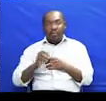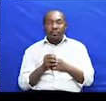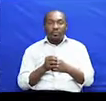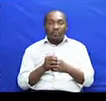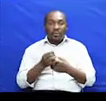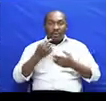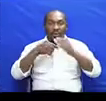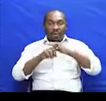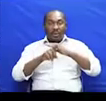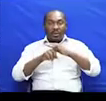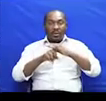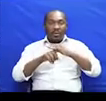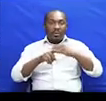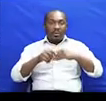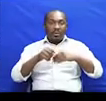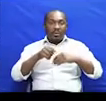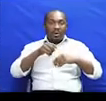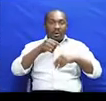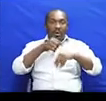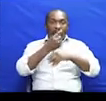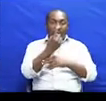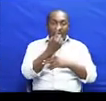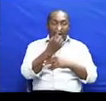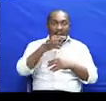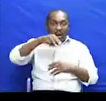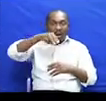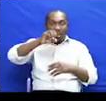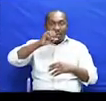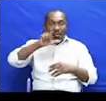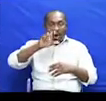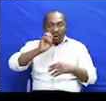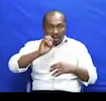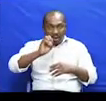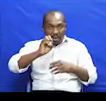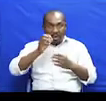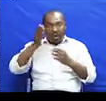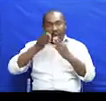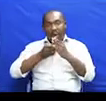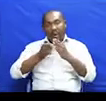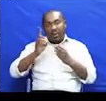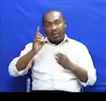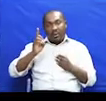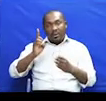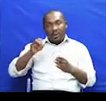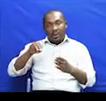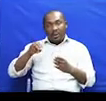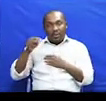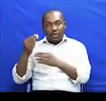in 1 moles per cubic decimeter, 2 gram